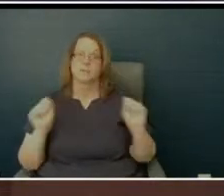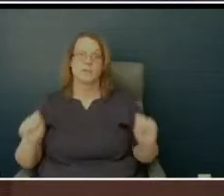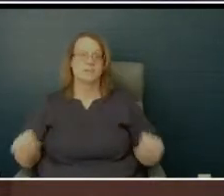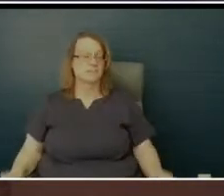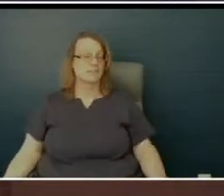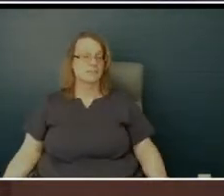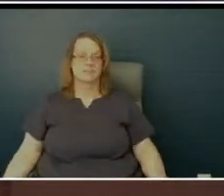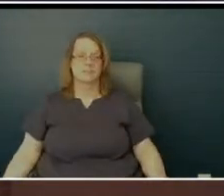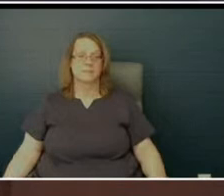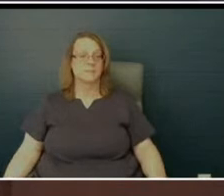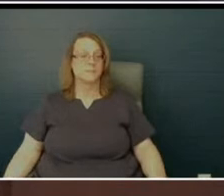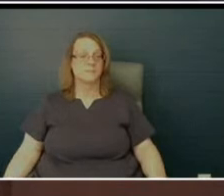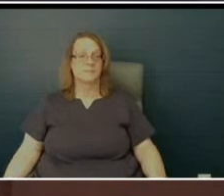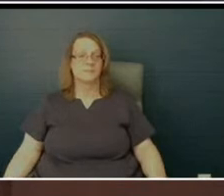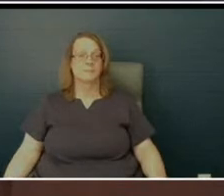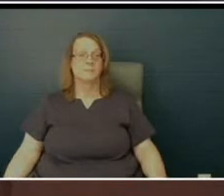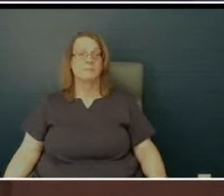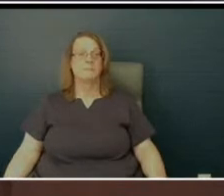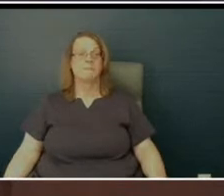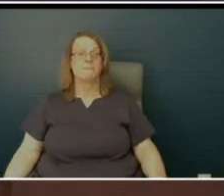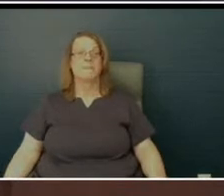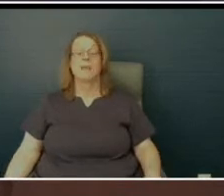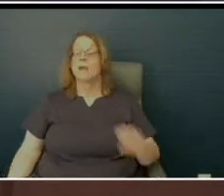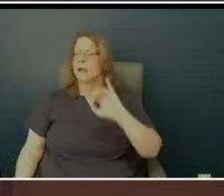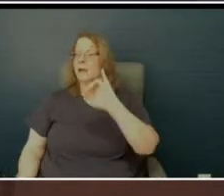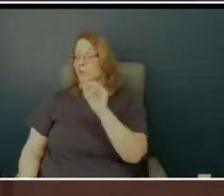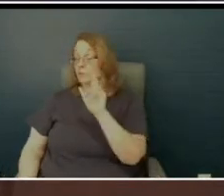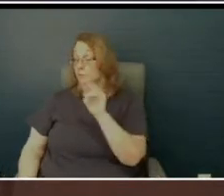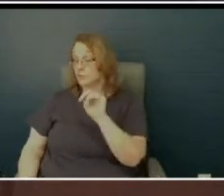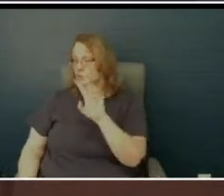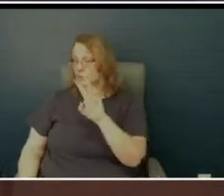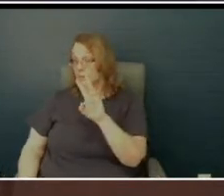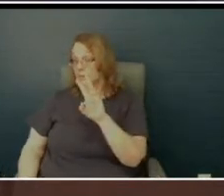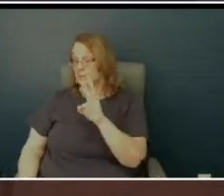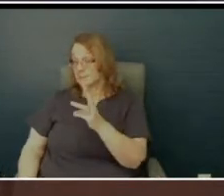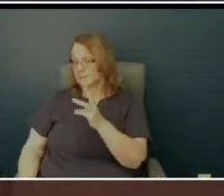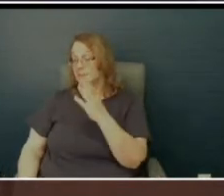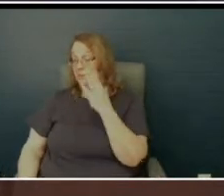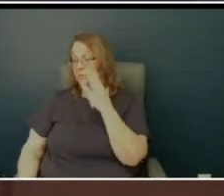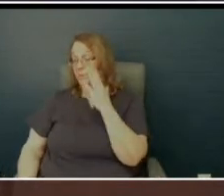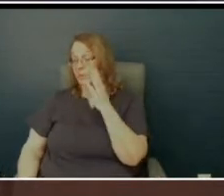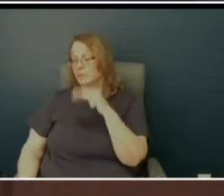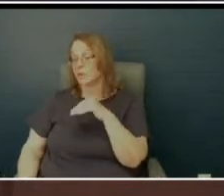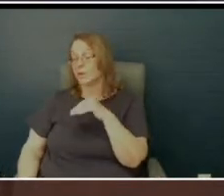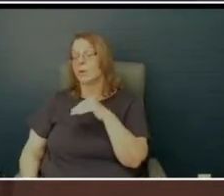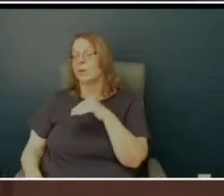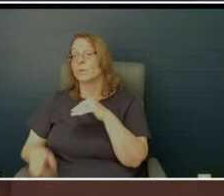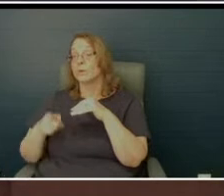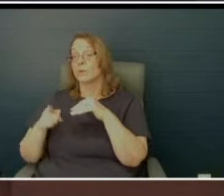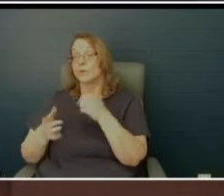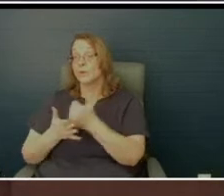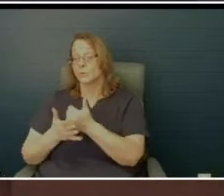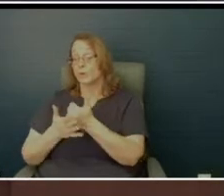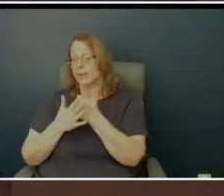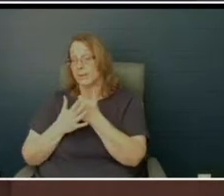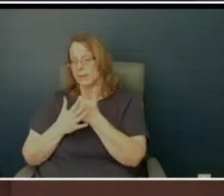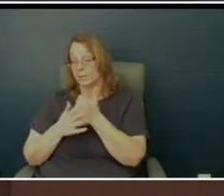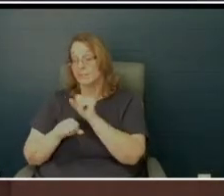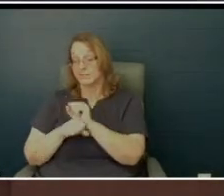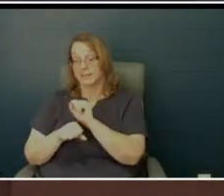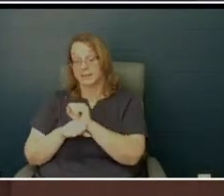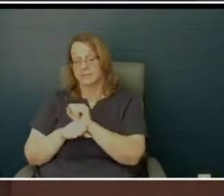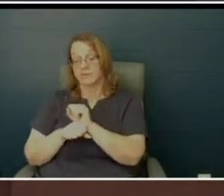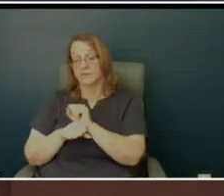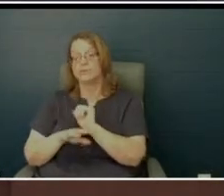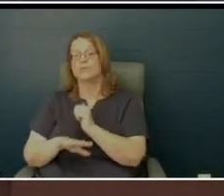Mr. Donahue, on January 6th, we know from Mr. Rosen that you helped in the effort to reconvene the